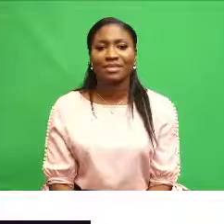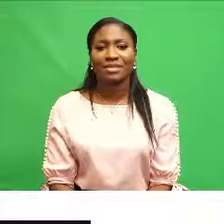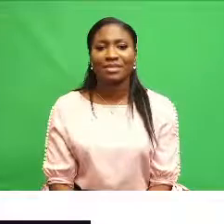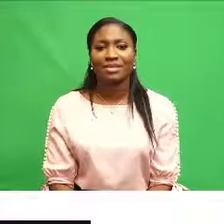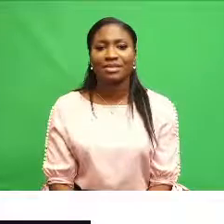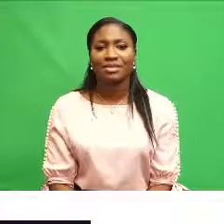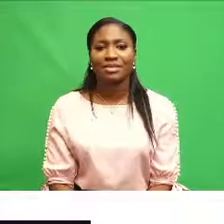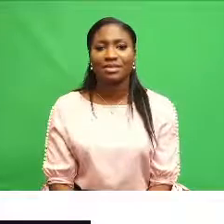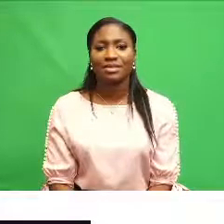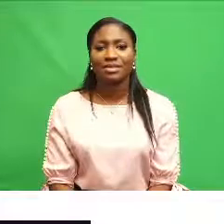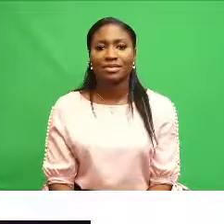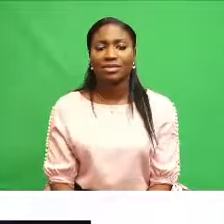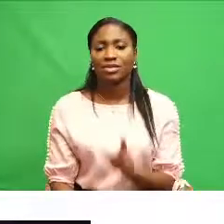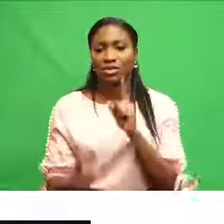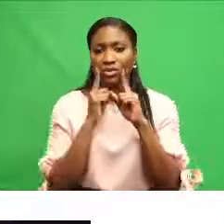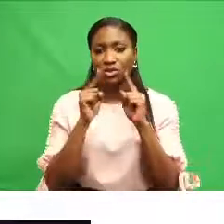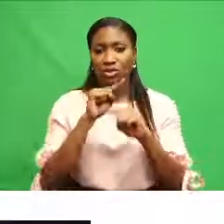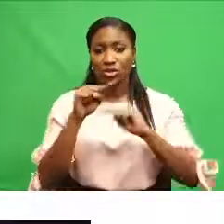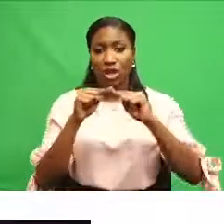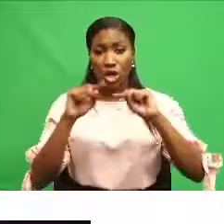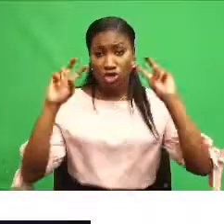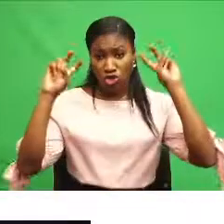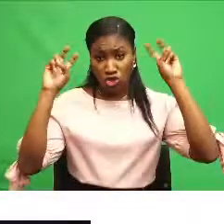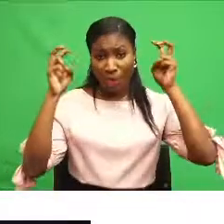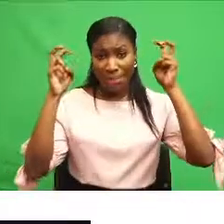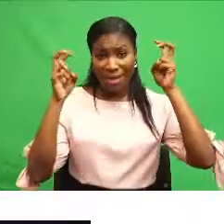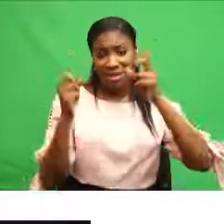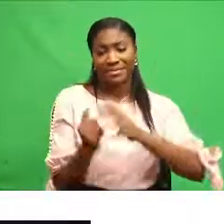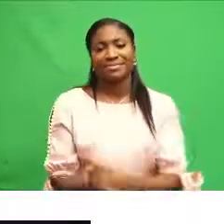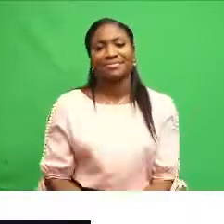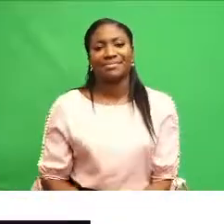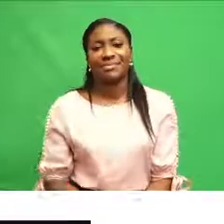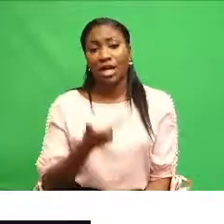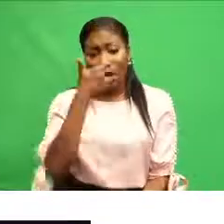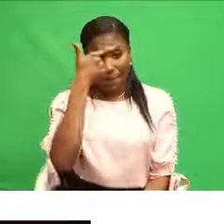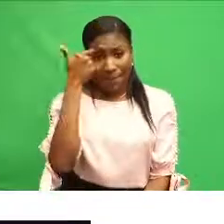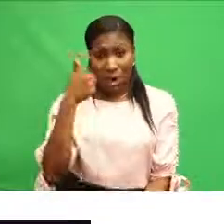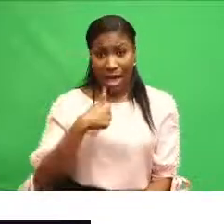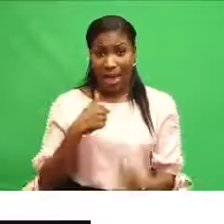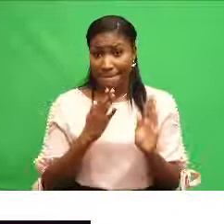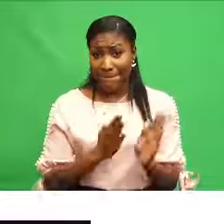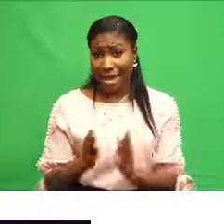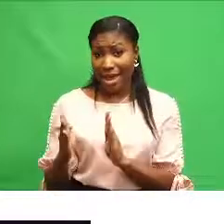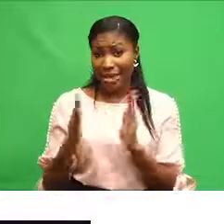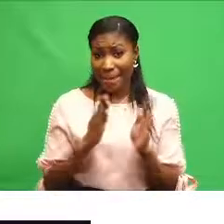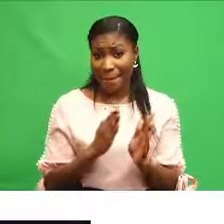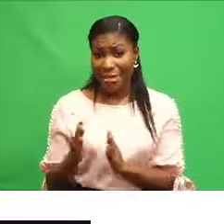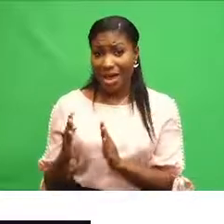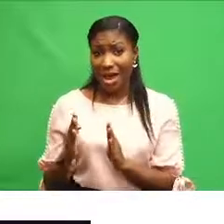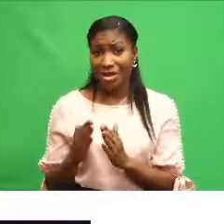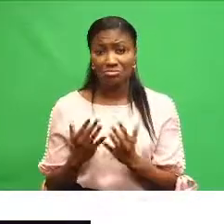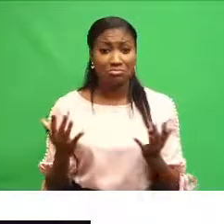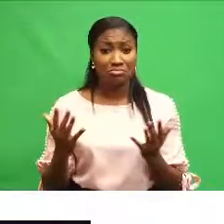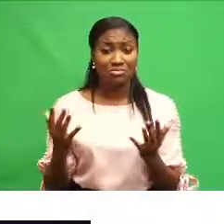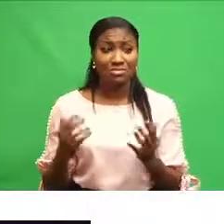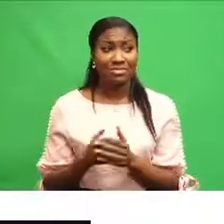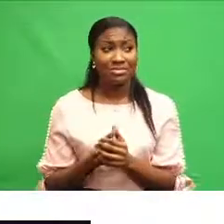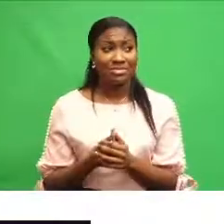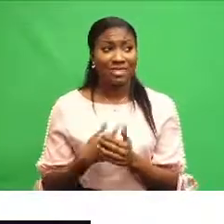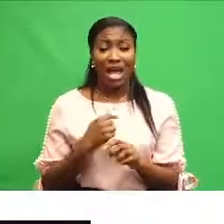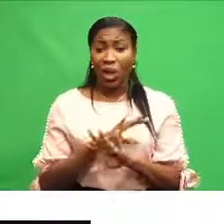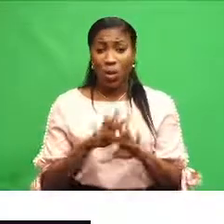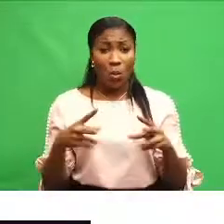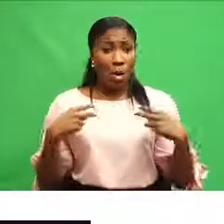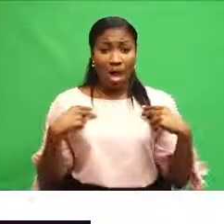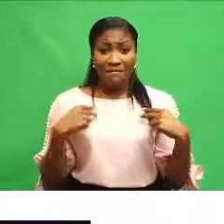let's examine the topic. Because what I plan to do, I have no literature before you, or before